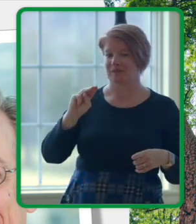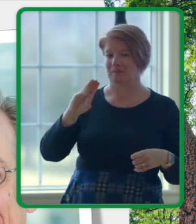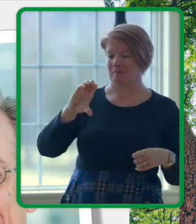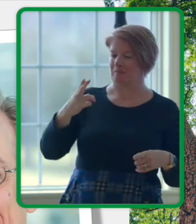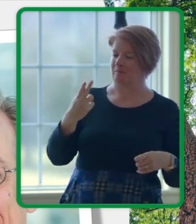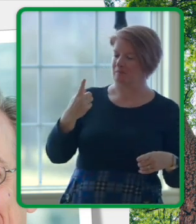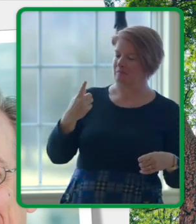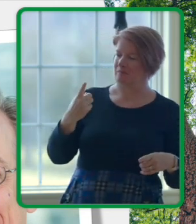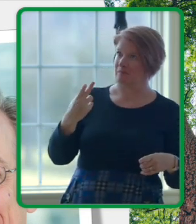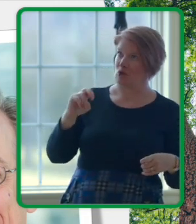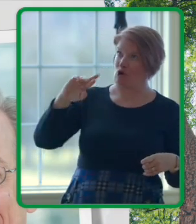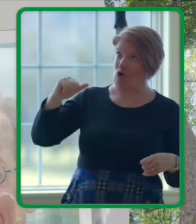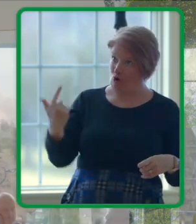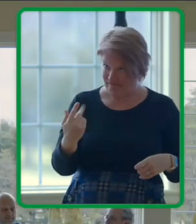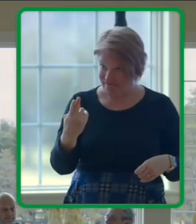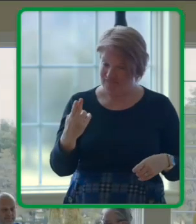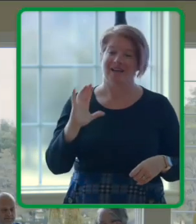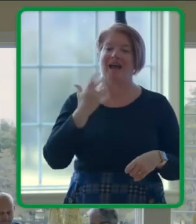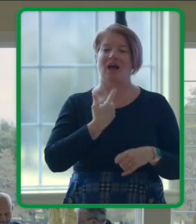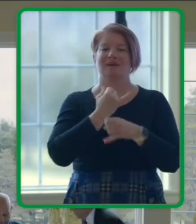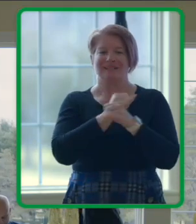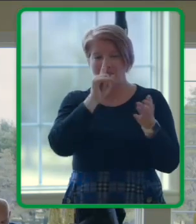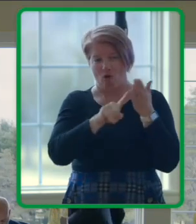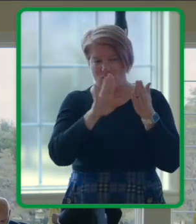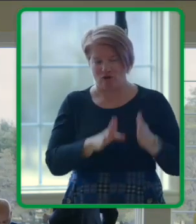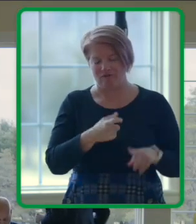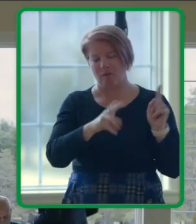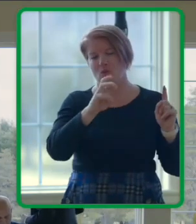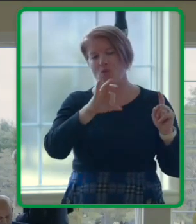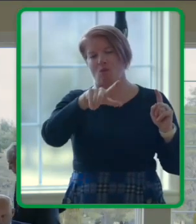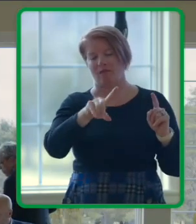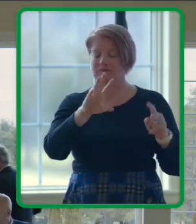independent audit firm, Wolf & Company. Jim?